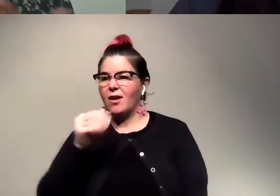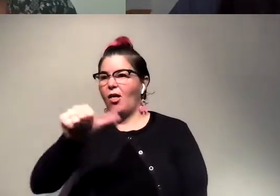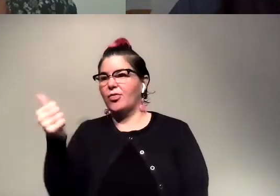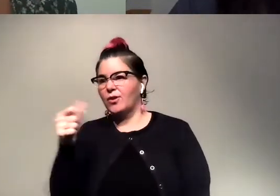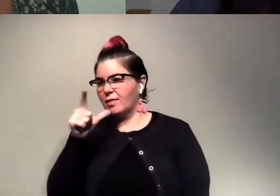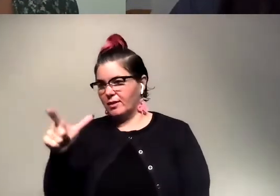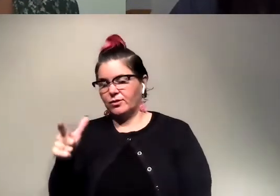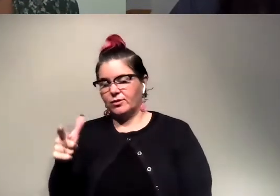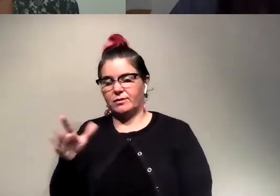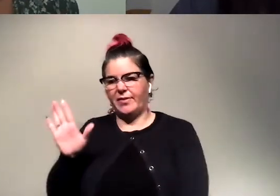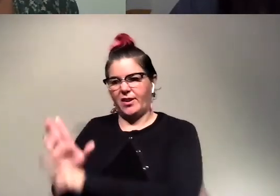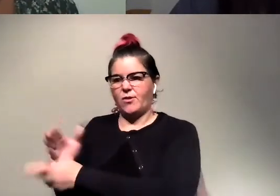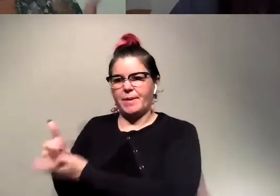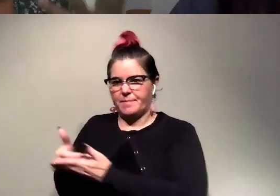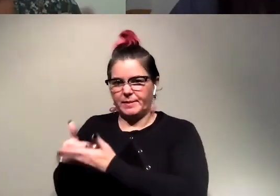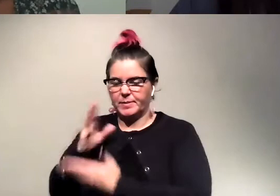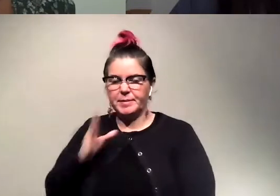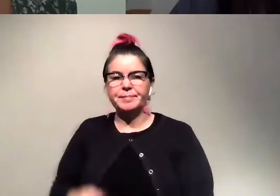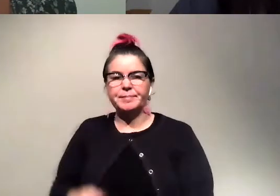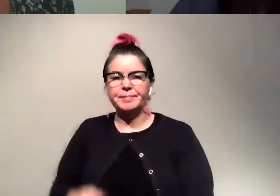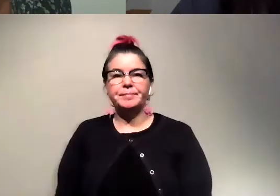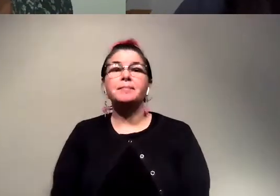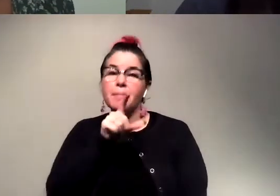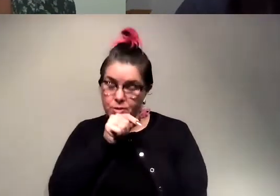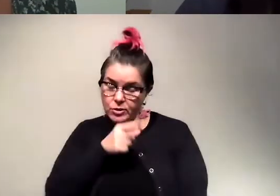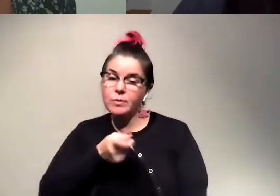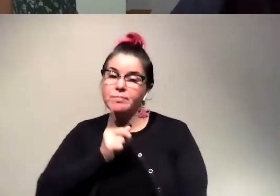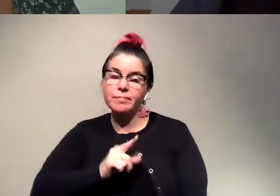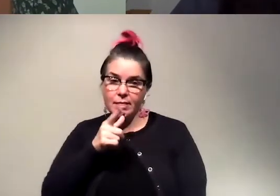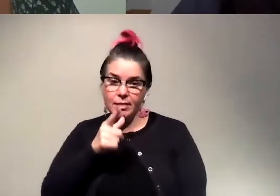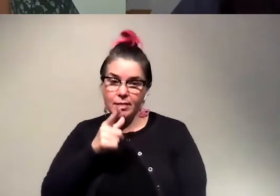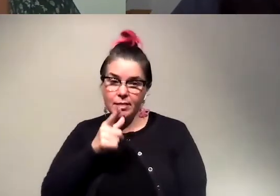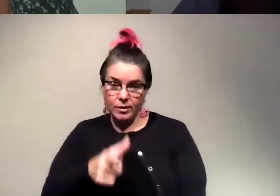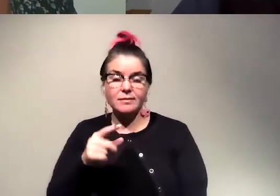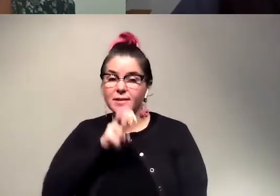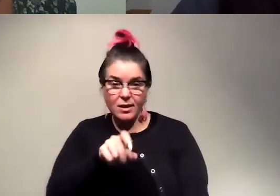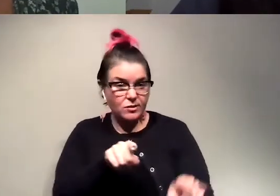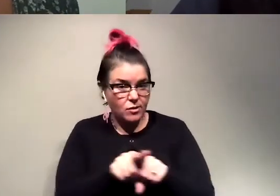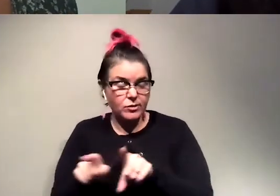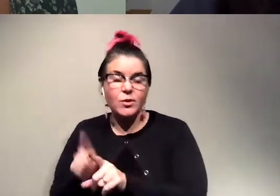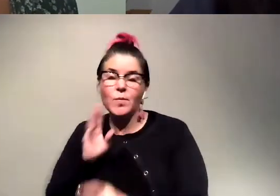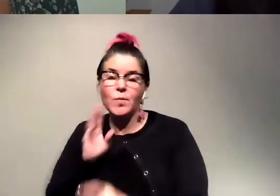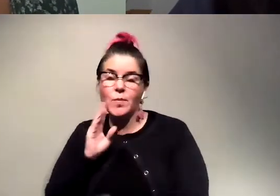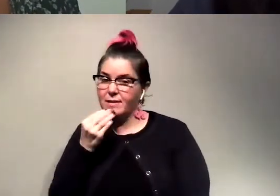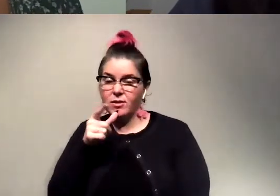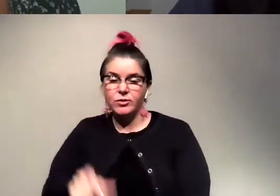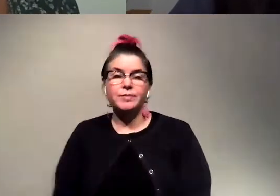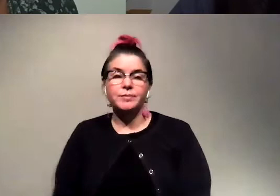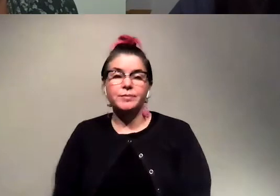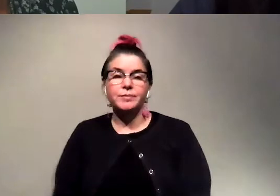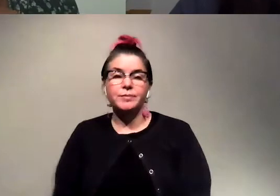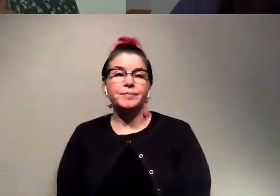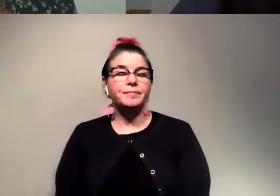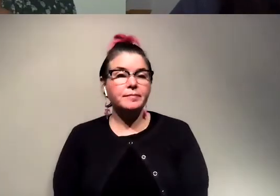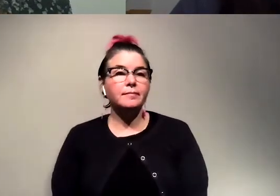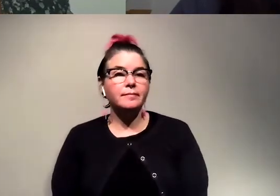native anole. Birds eat lizards, snakes as well eat the anoles, and I'm sure